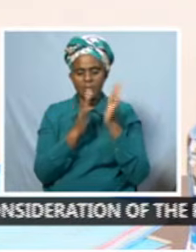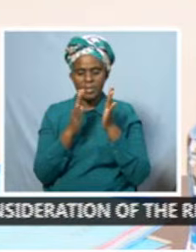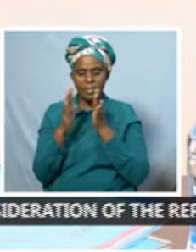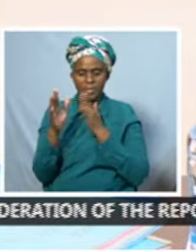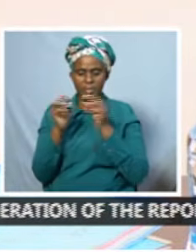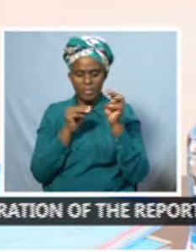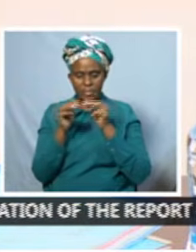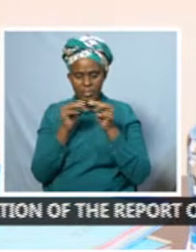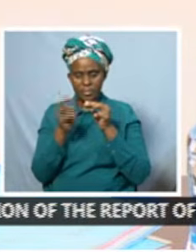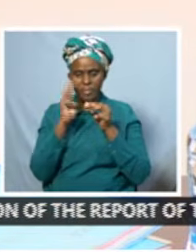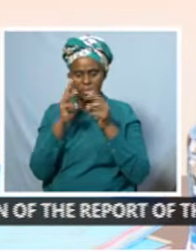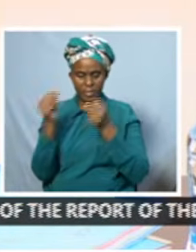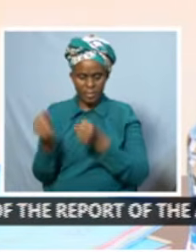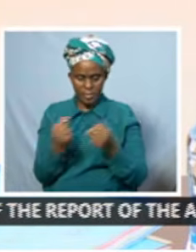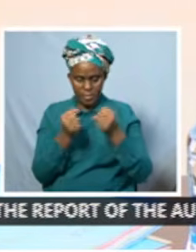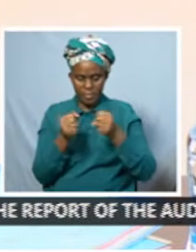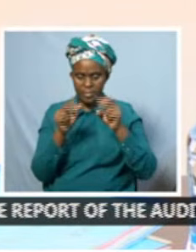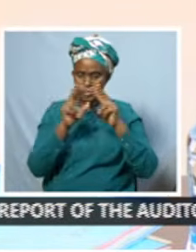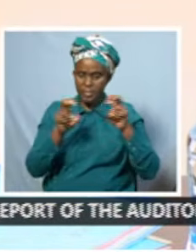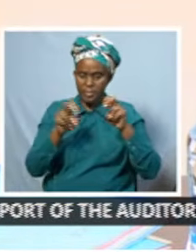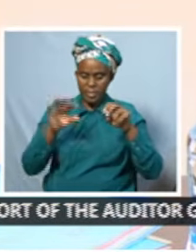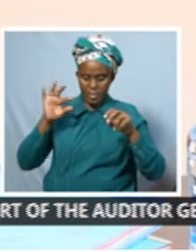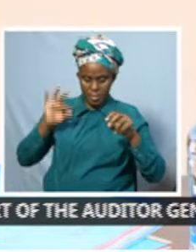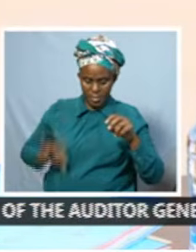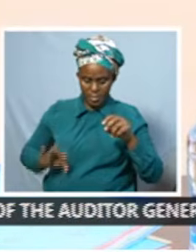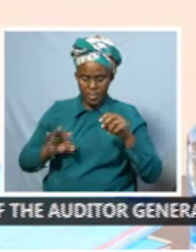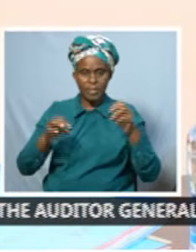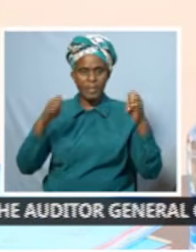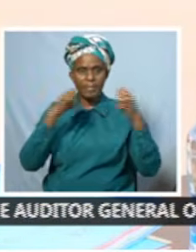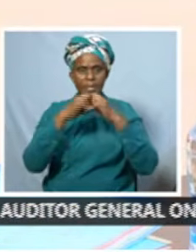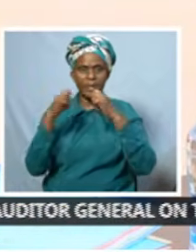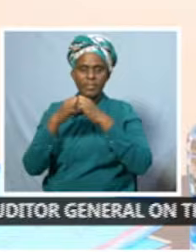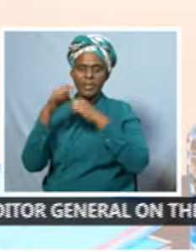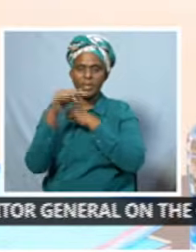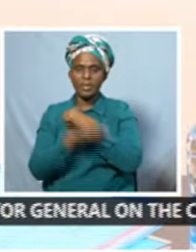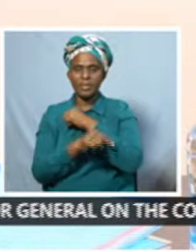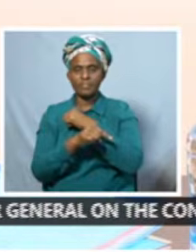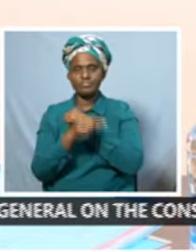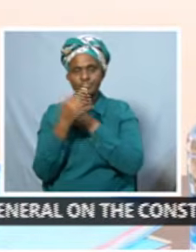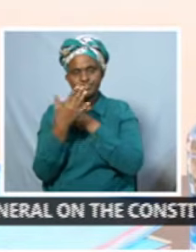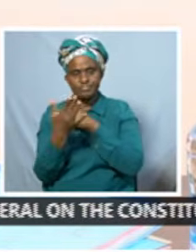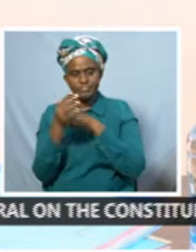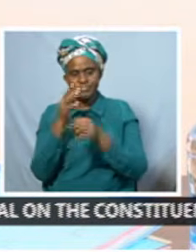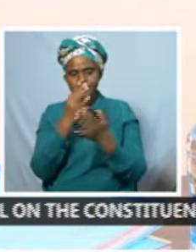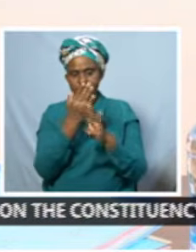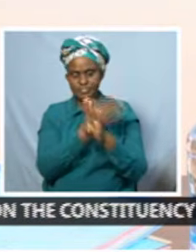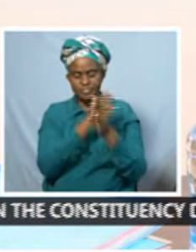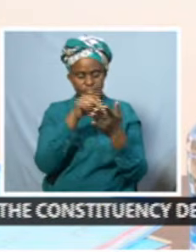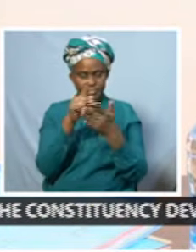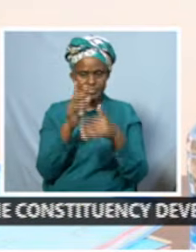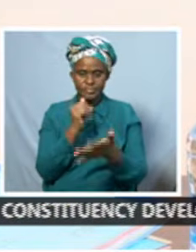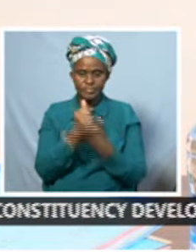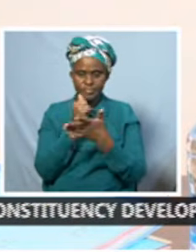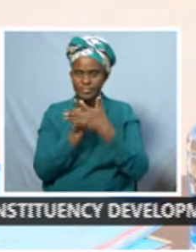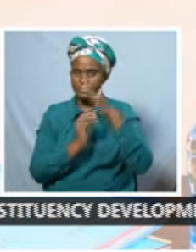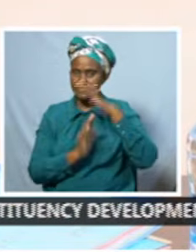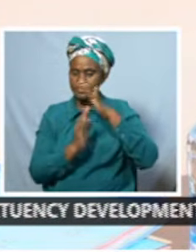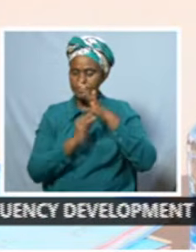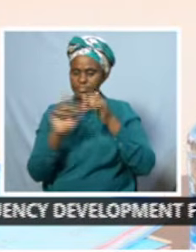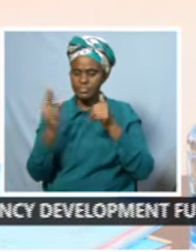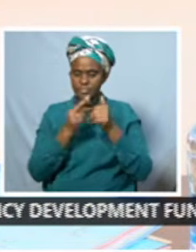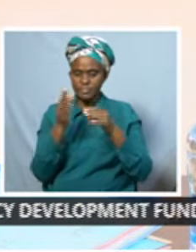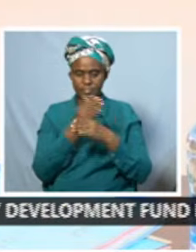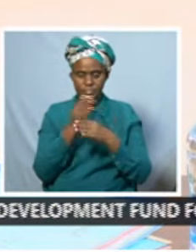measures. Management will strengthen verification of beneficiary banking details prior to processing payments to minimize returned